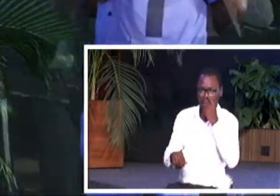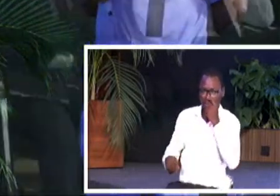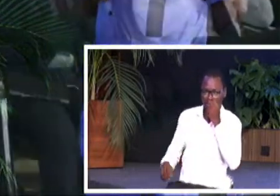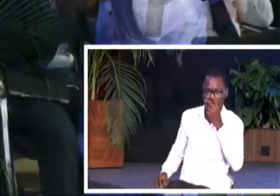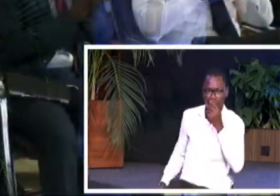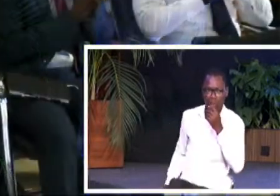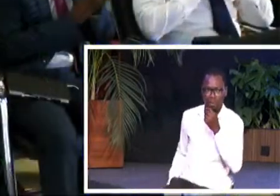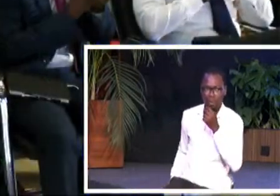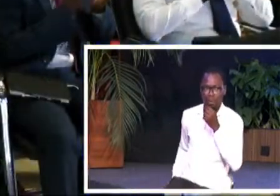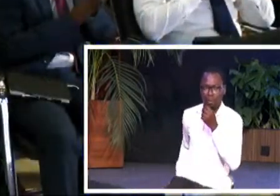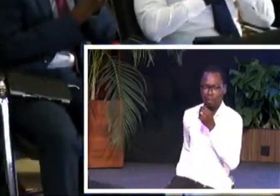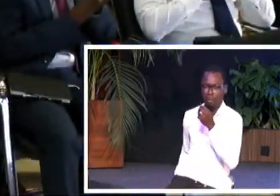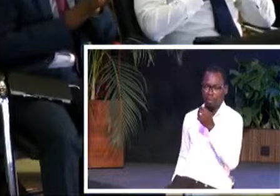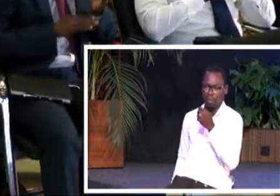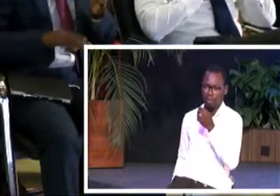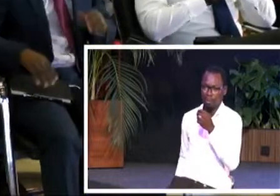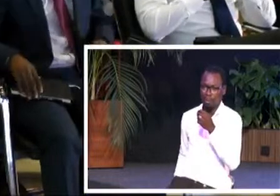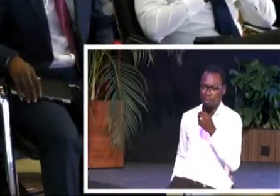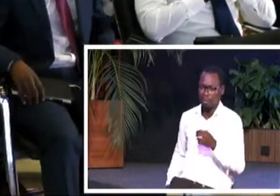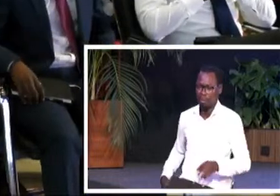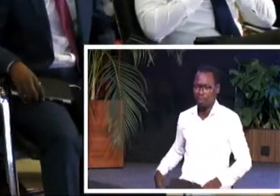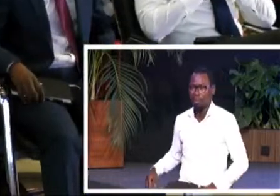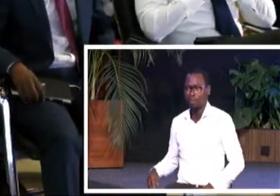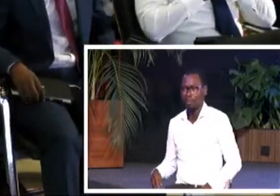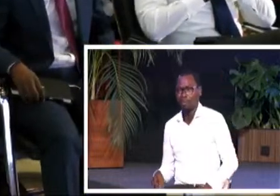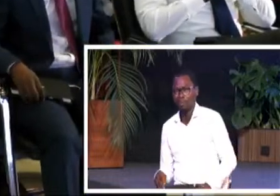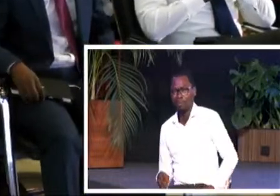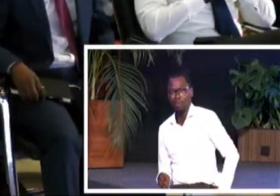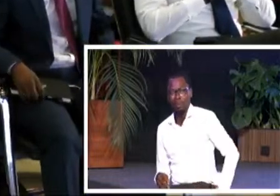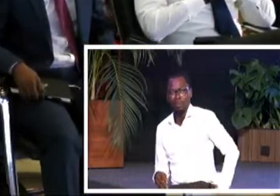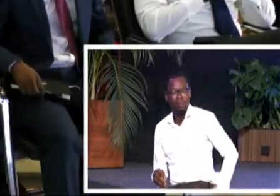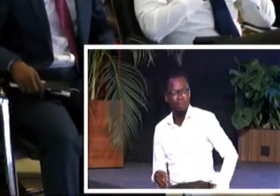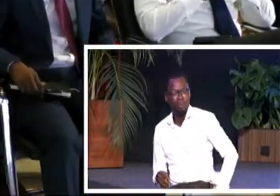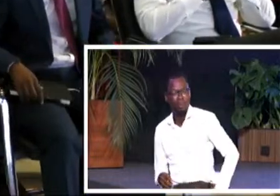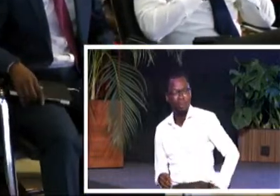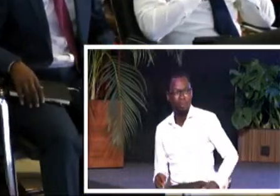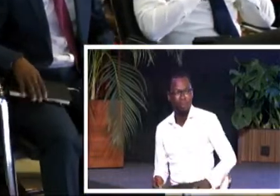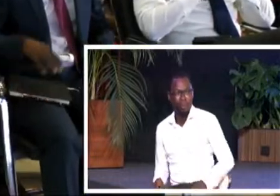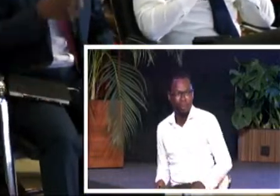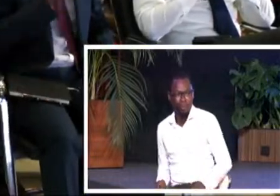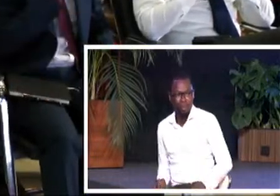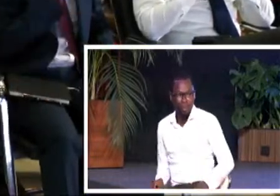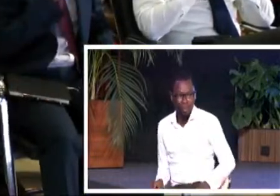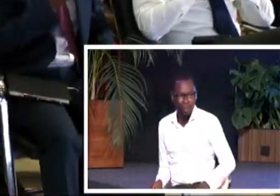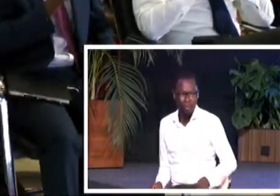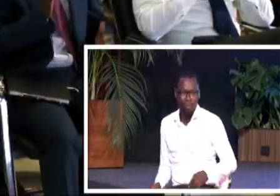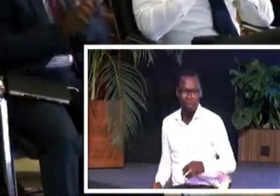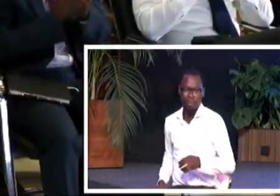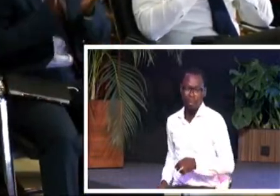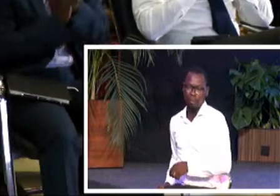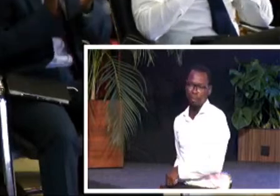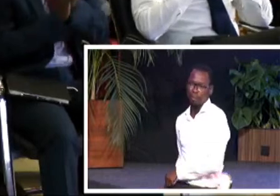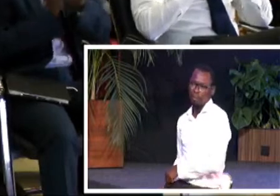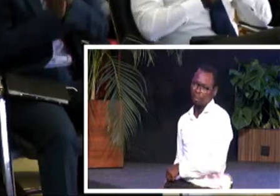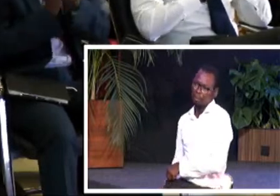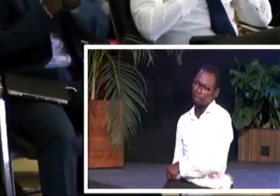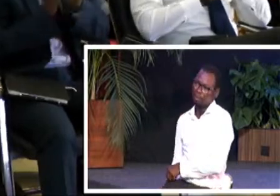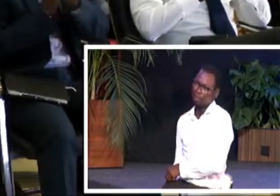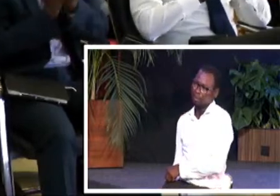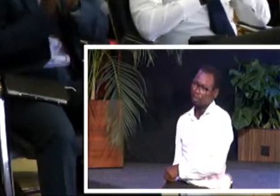what? Let's sit down and have this conversation. Catherine, sit down. Maximus, sit down. Let's put us together for our resource persons.